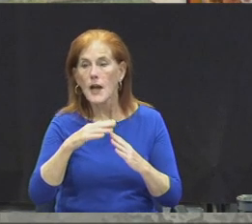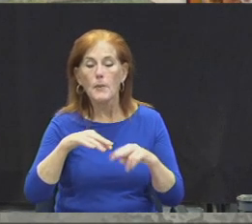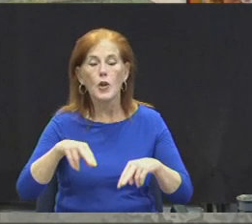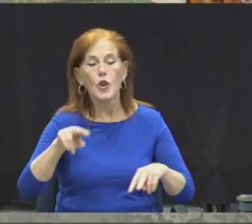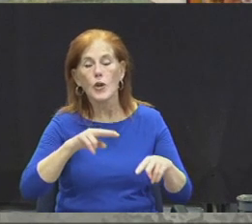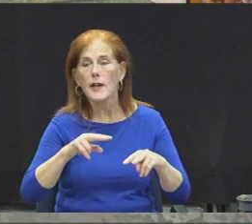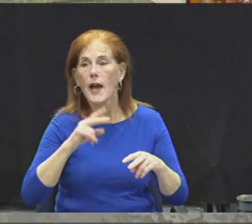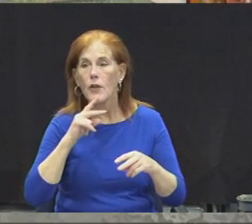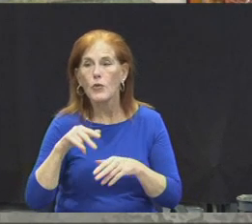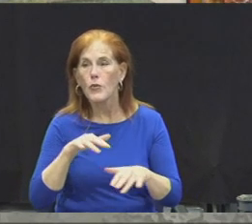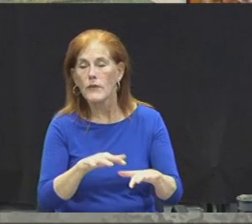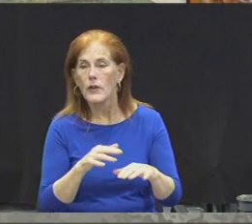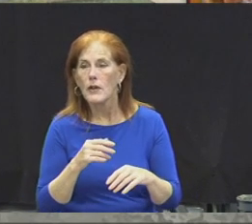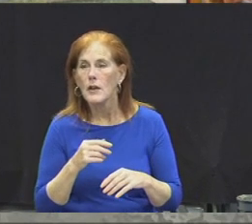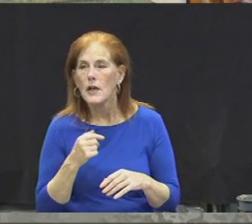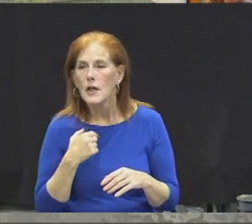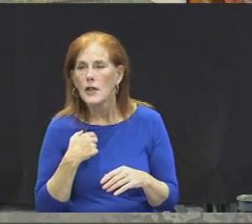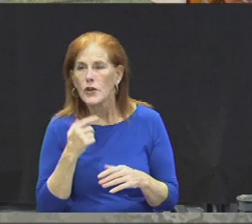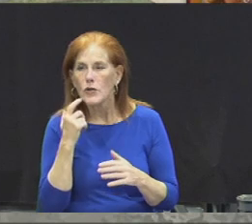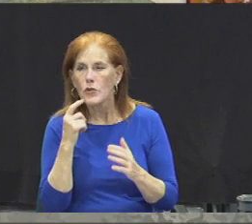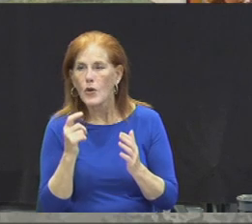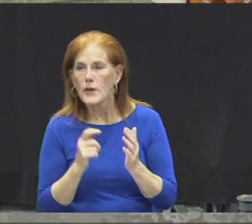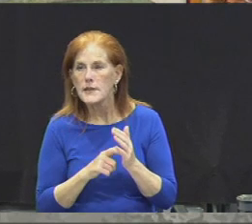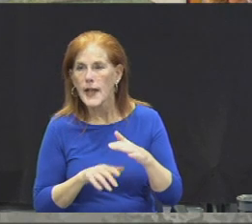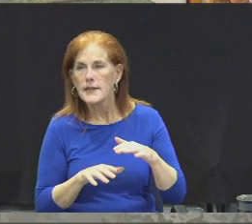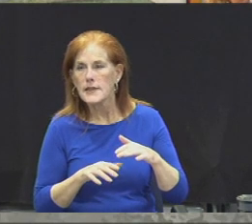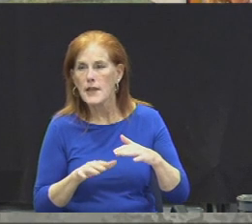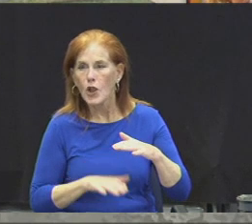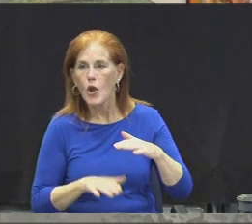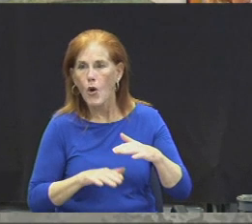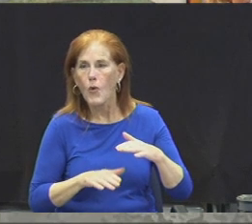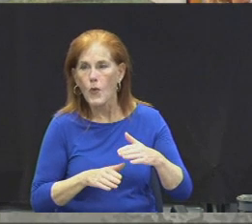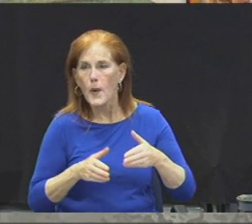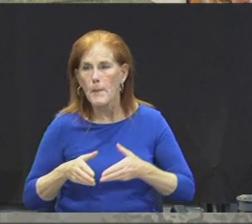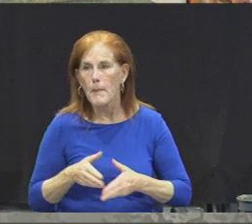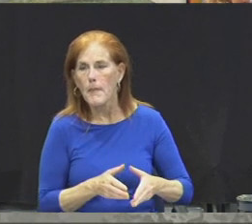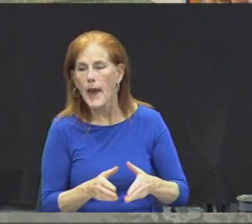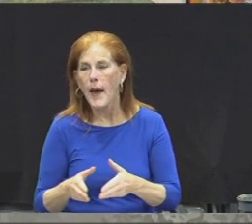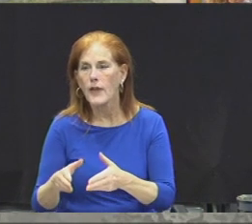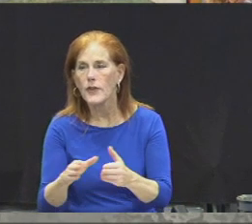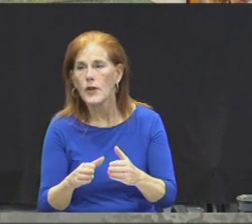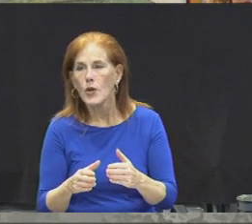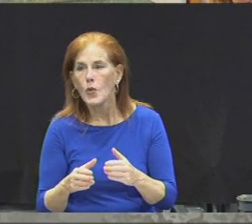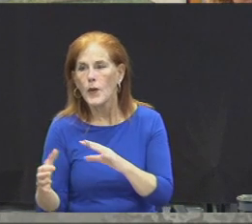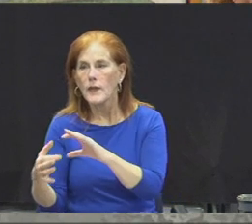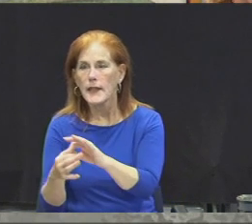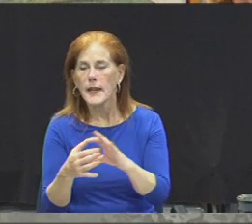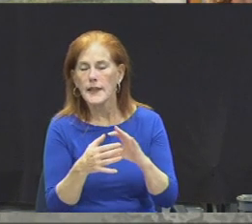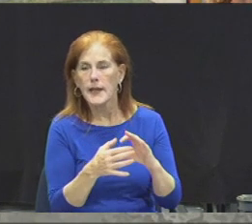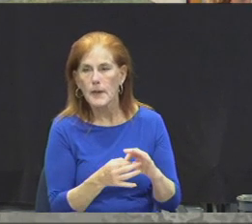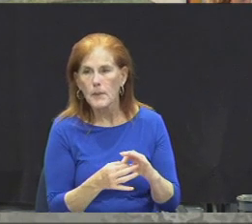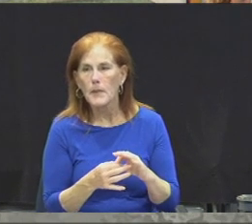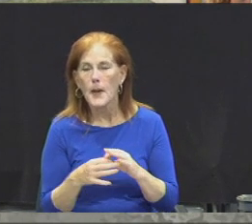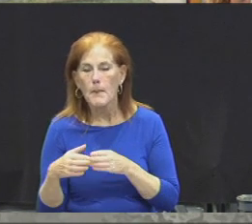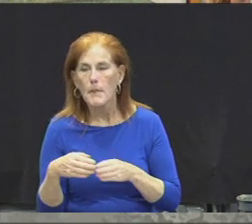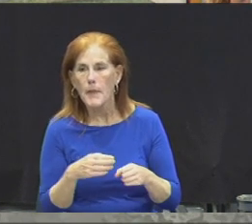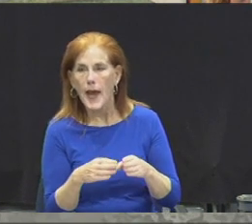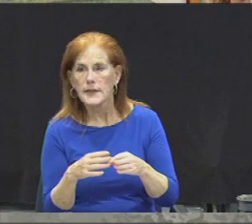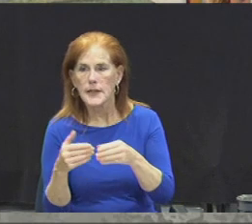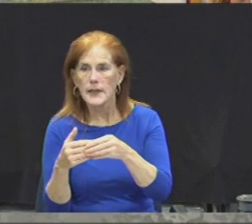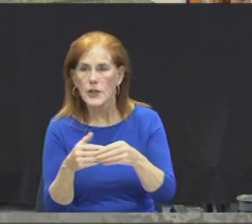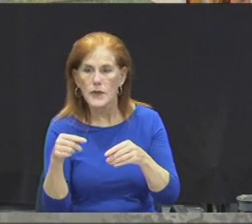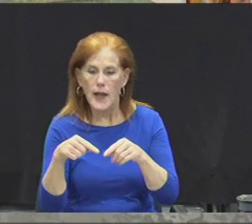to make out how we're navigating grade here. This is that lower path here with a series of connecting paths that take you down lower so that folks